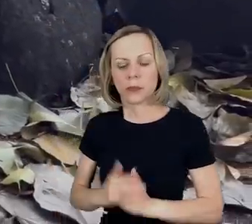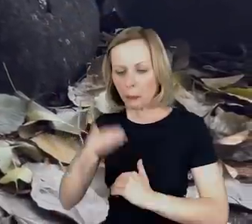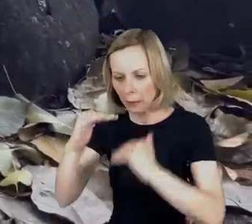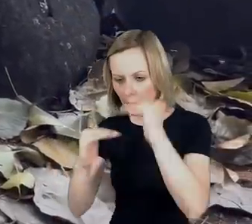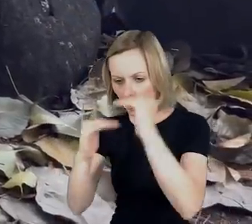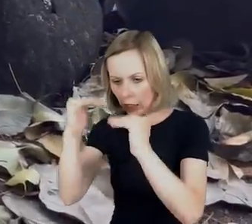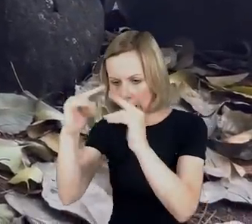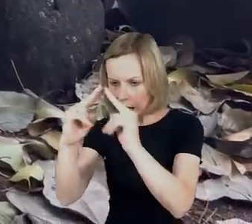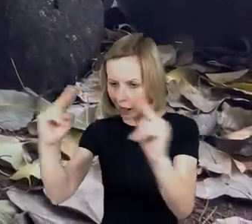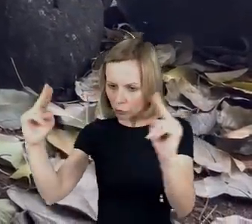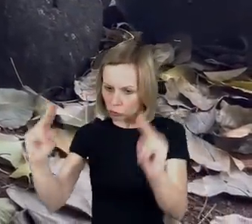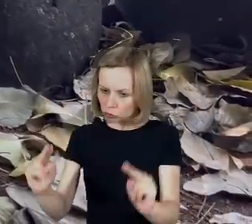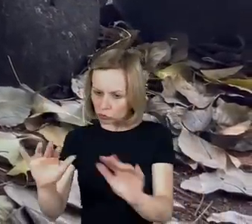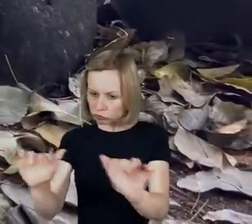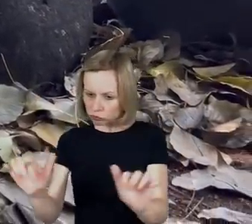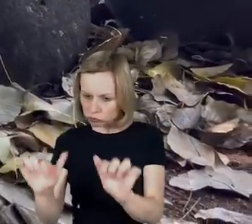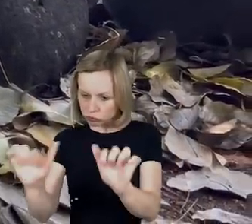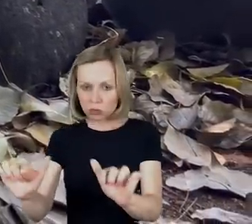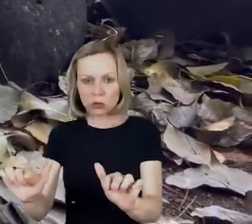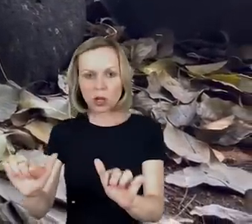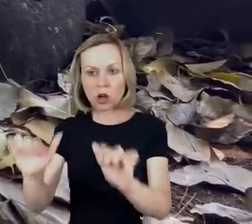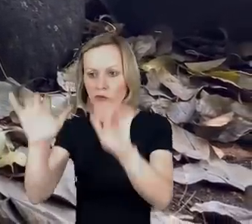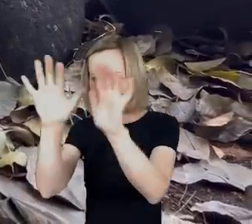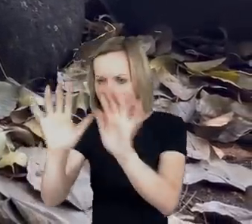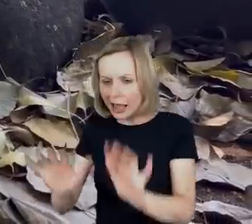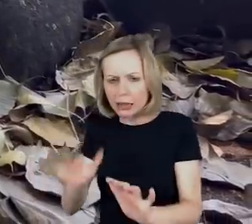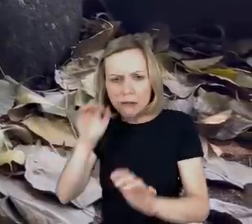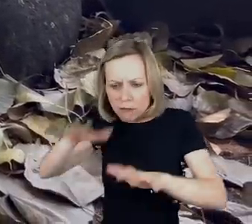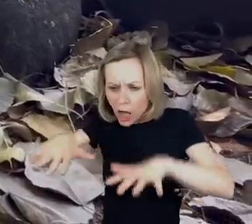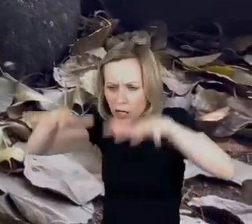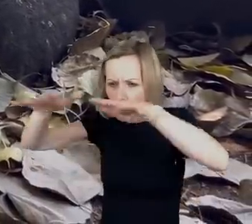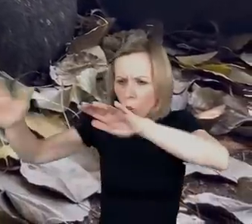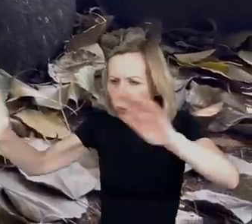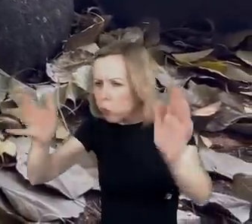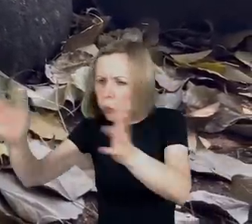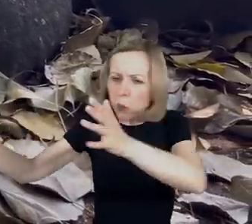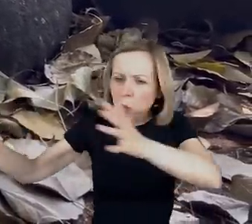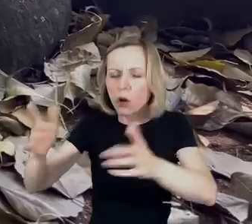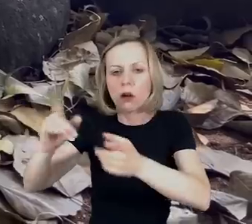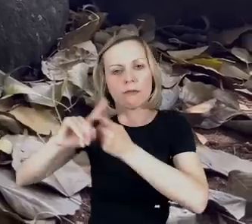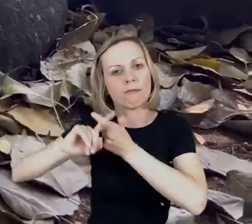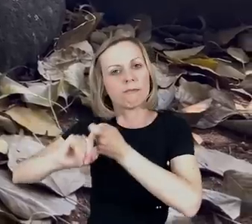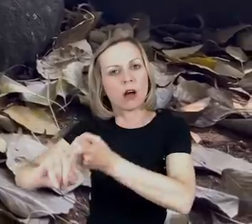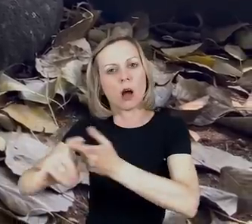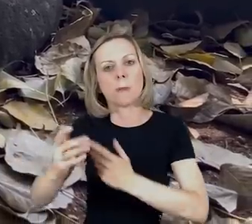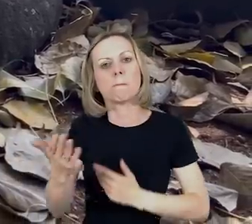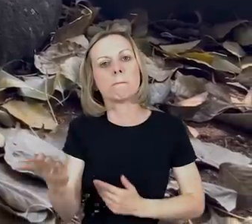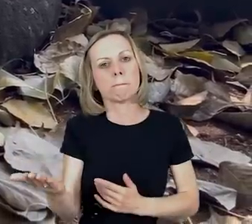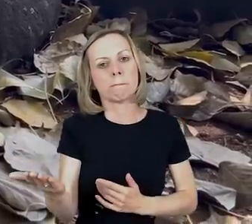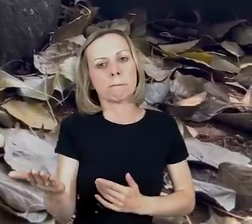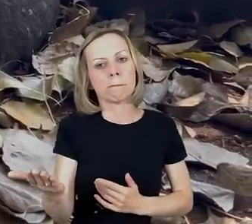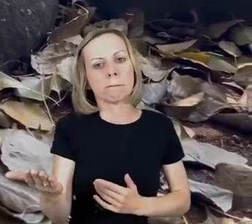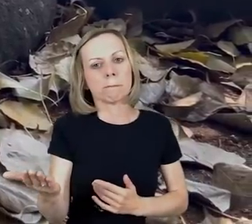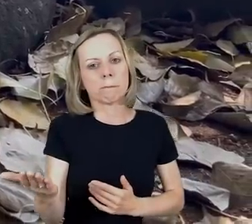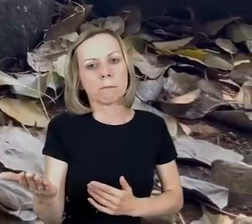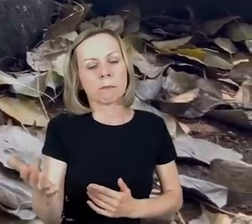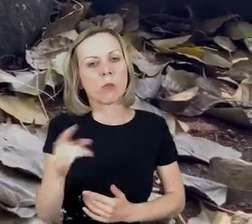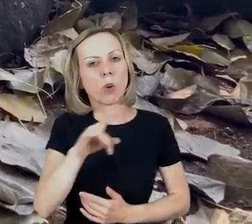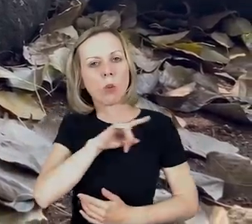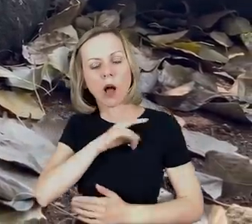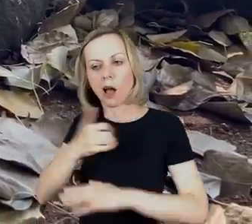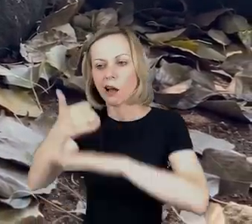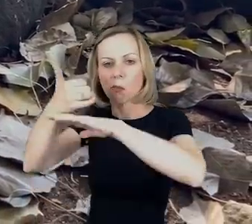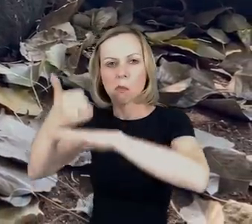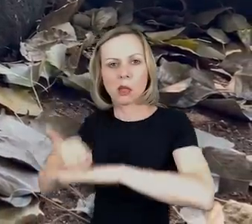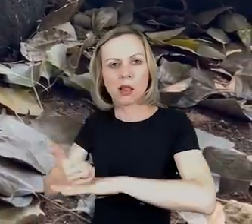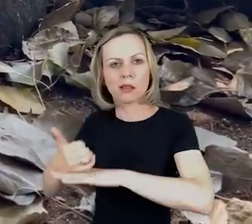The rain fell and the floods came and the winds blew and beat on the house, but it did not fall because it had been founded